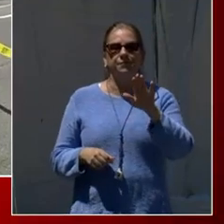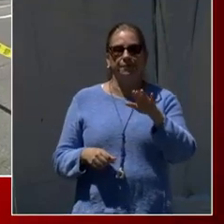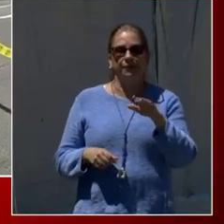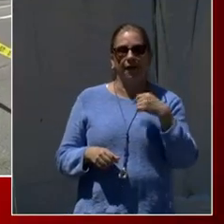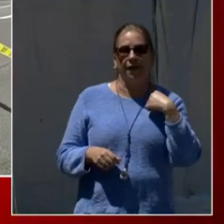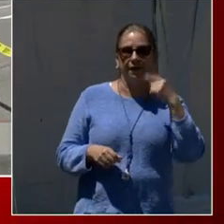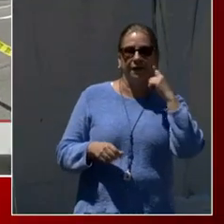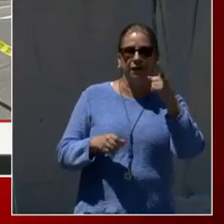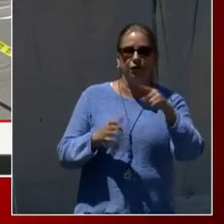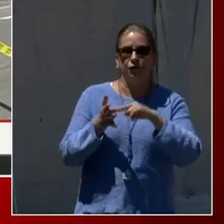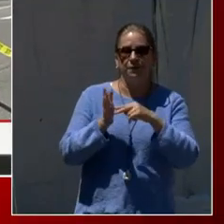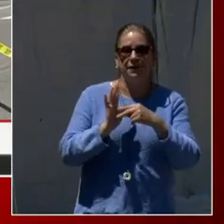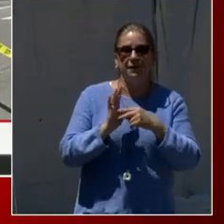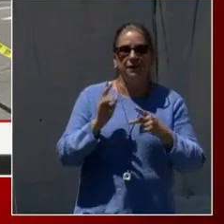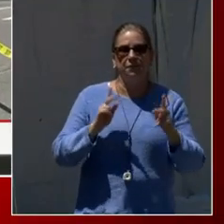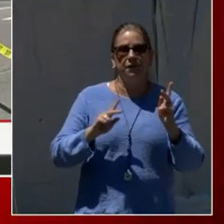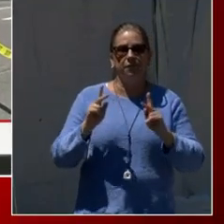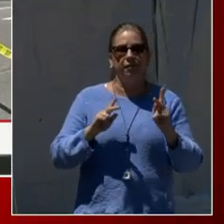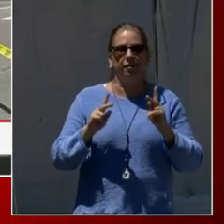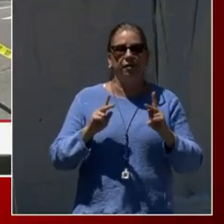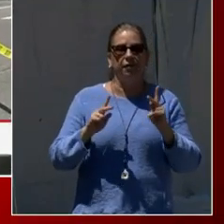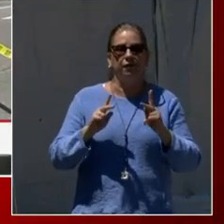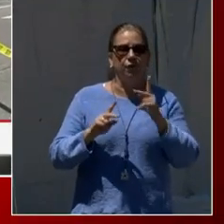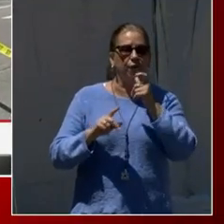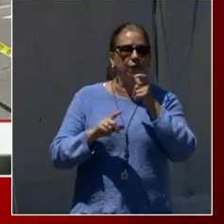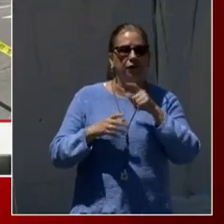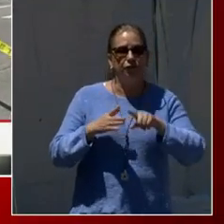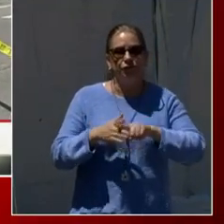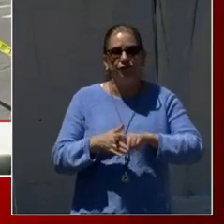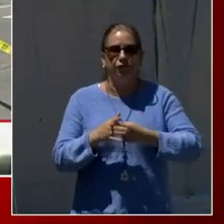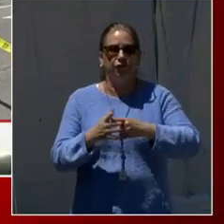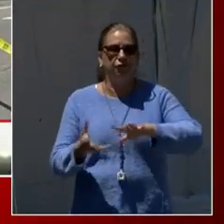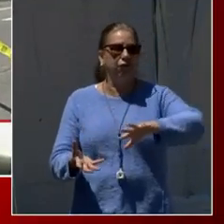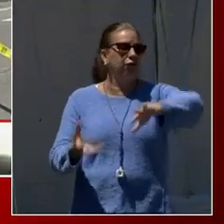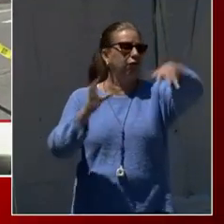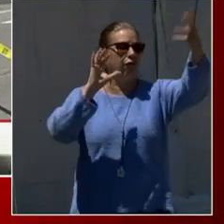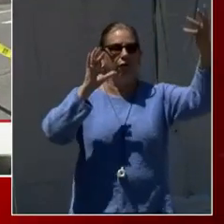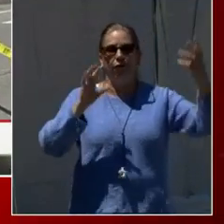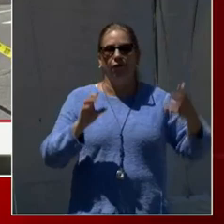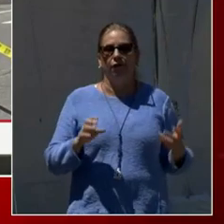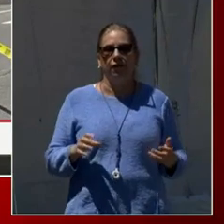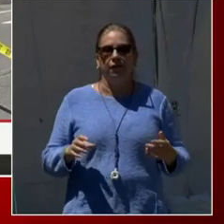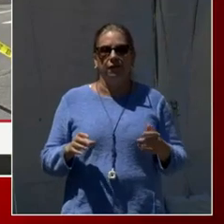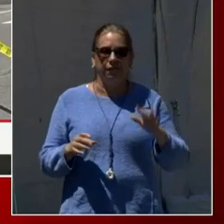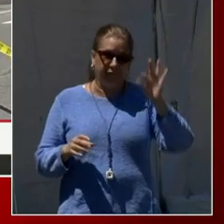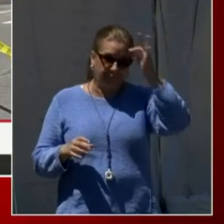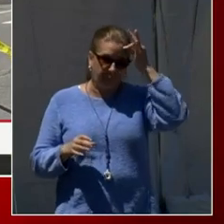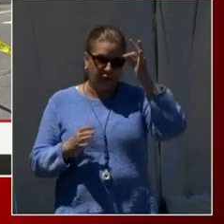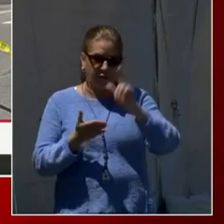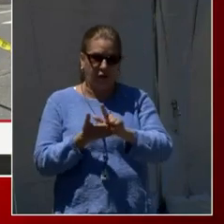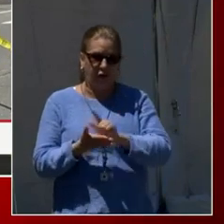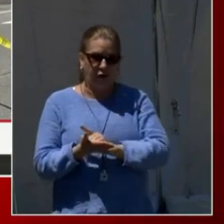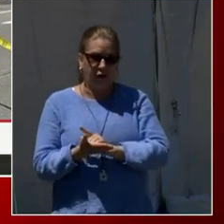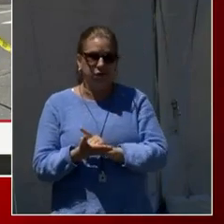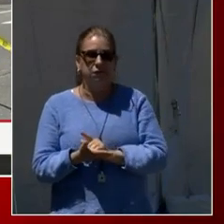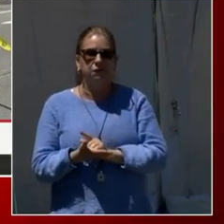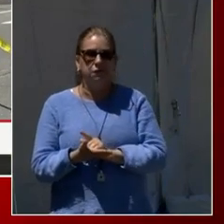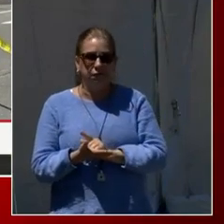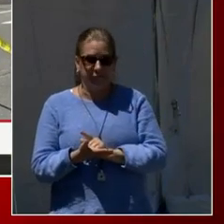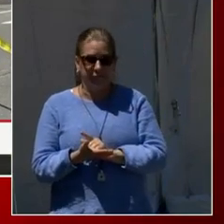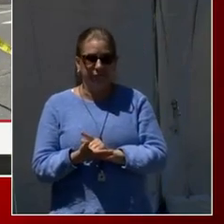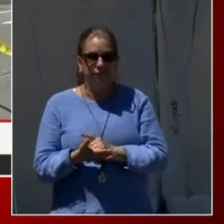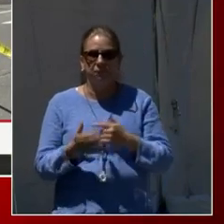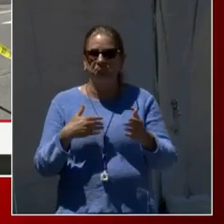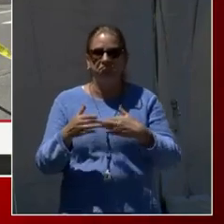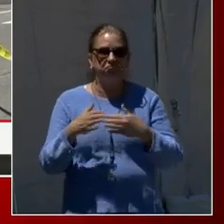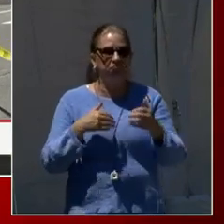the instigators, the people who are causing problems. There are federal statutes that address crossing state lines with the intent of committing a crime,